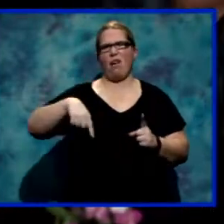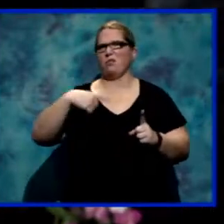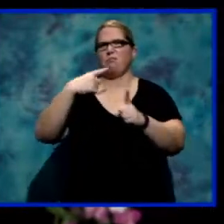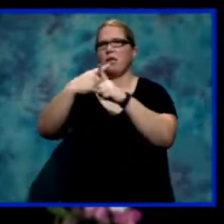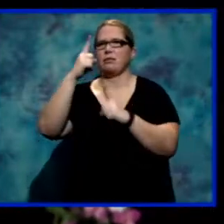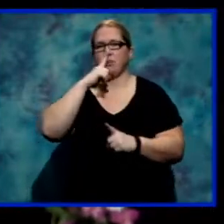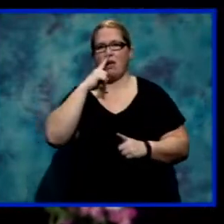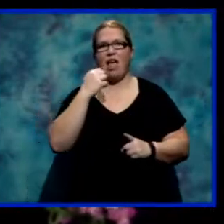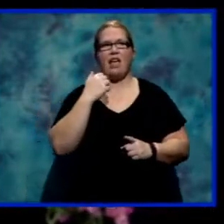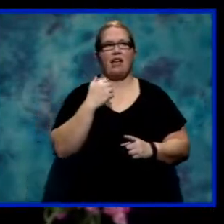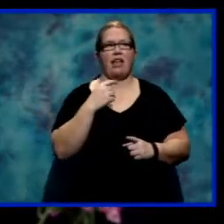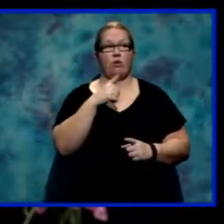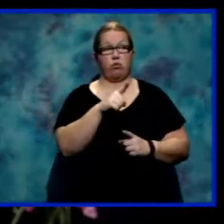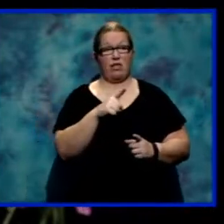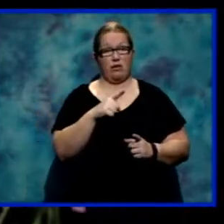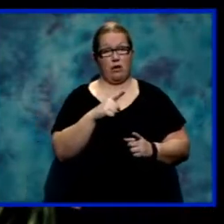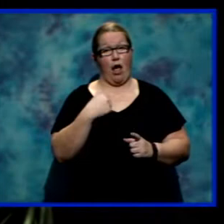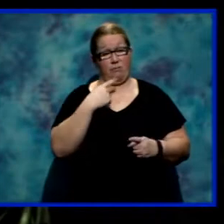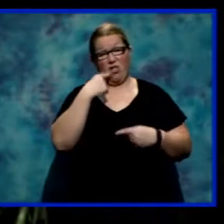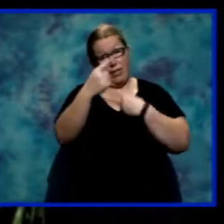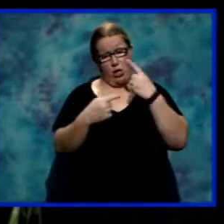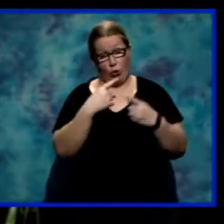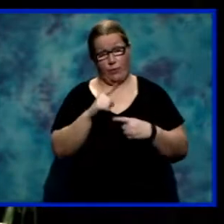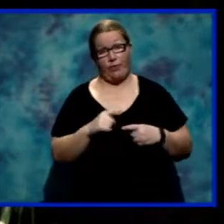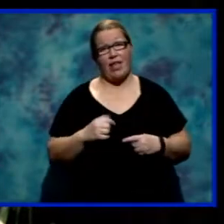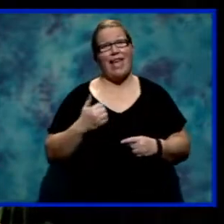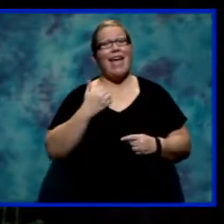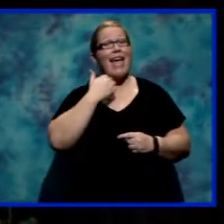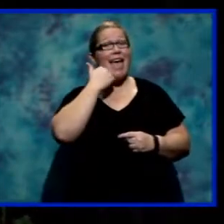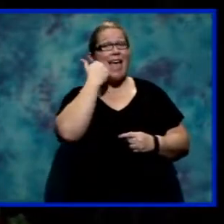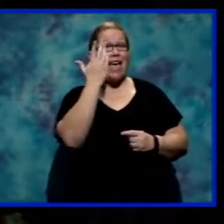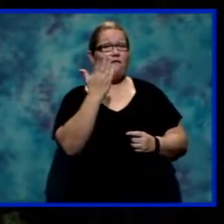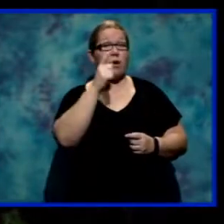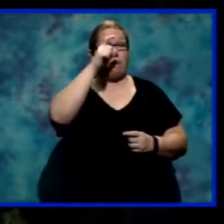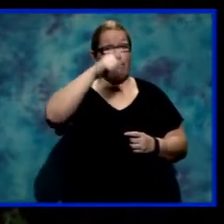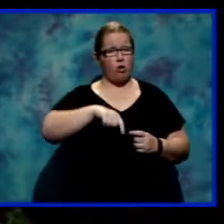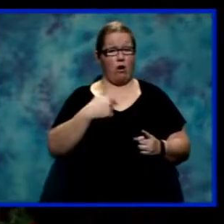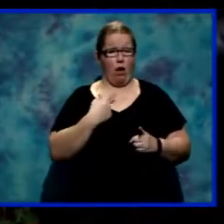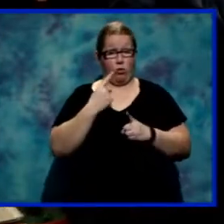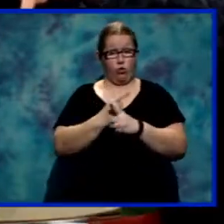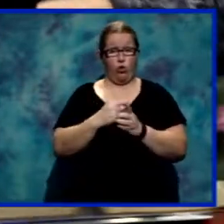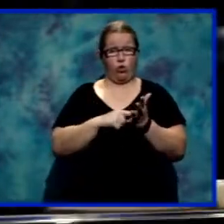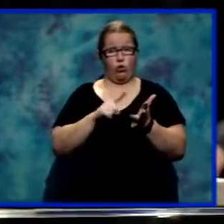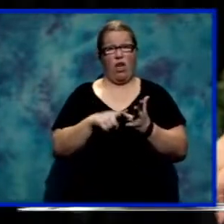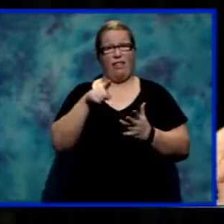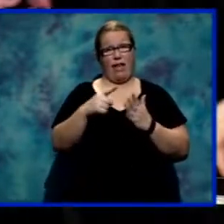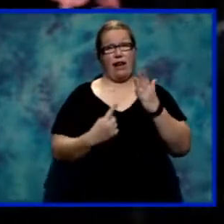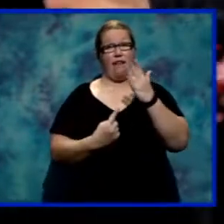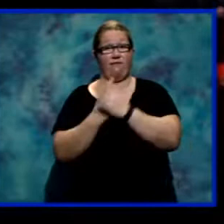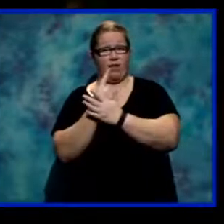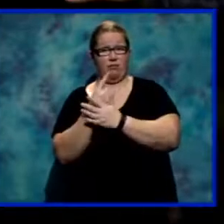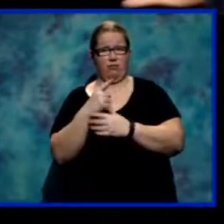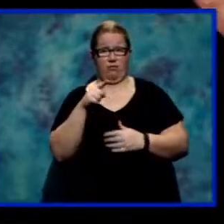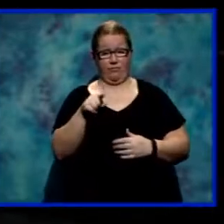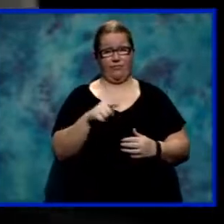program, and this is a testimony, I'm telling you, every single person that I spoke to who was at that evangelism program,